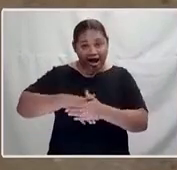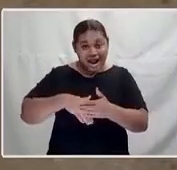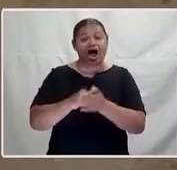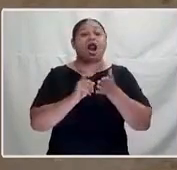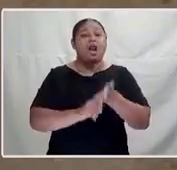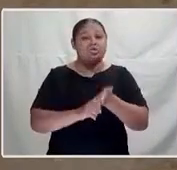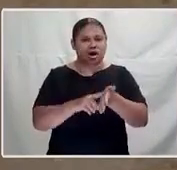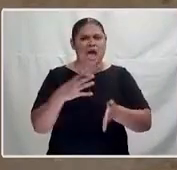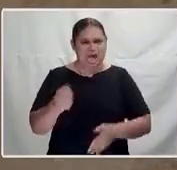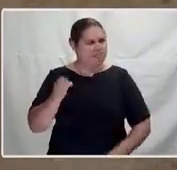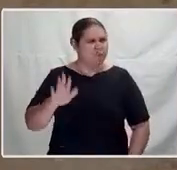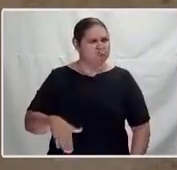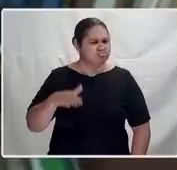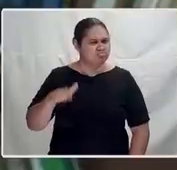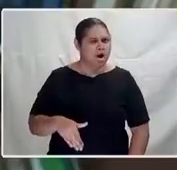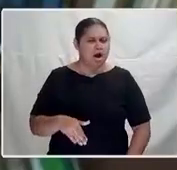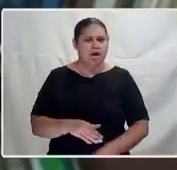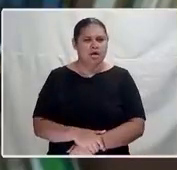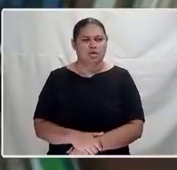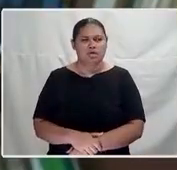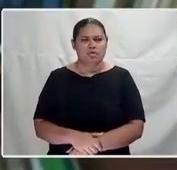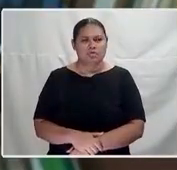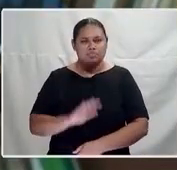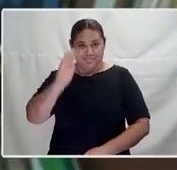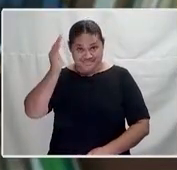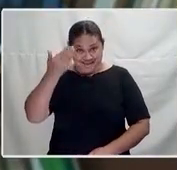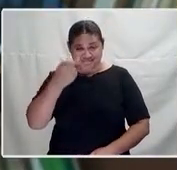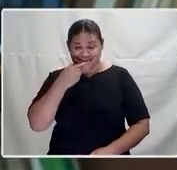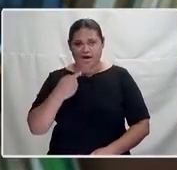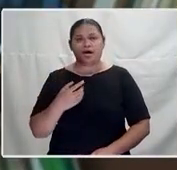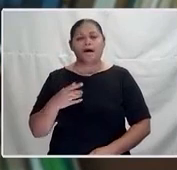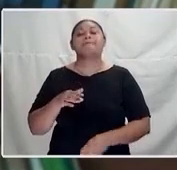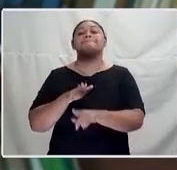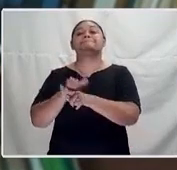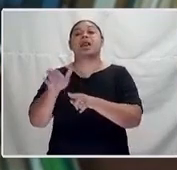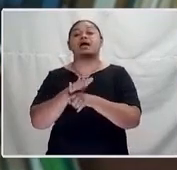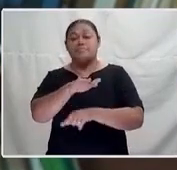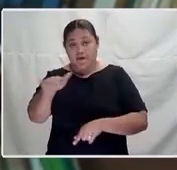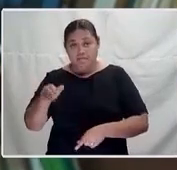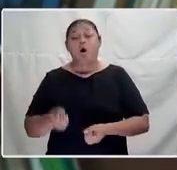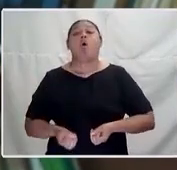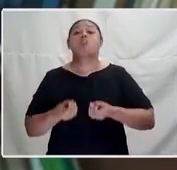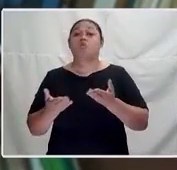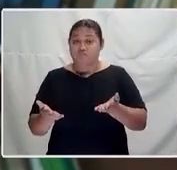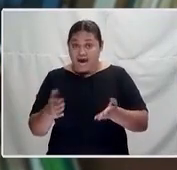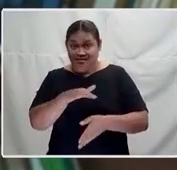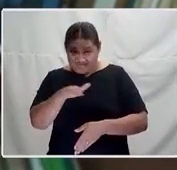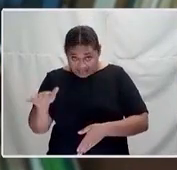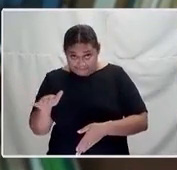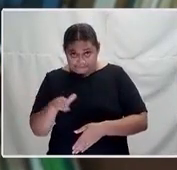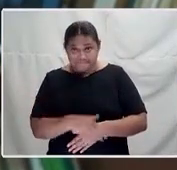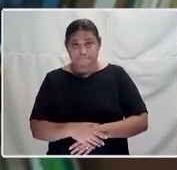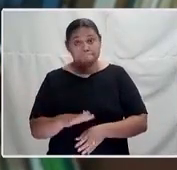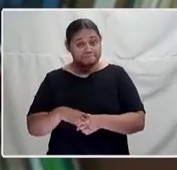showing signs of poor cane. There is, a number of times we would have blame game. So we are providing that science to make sure that